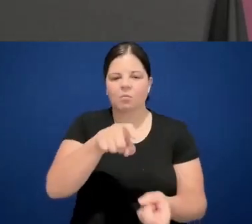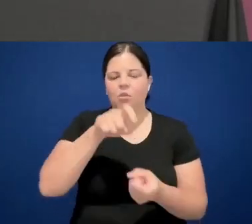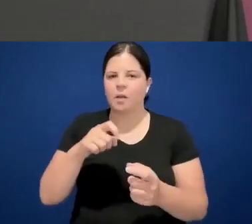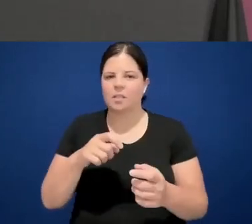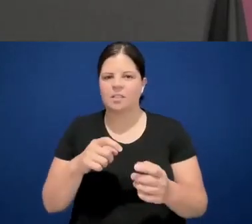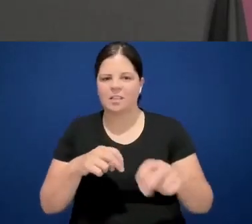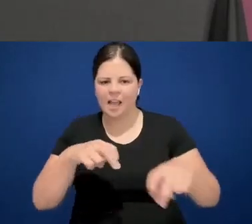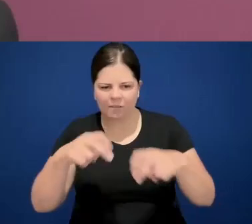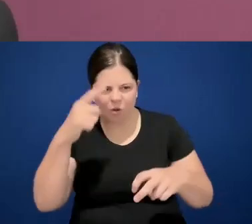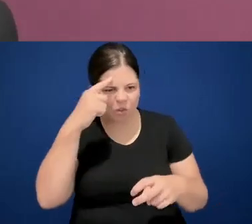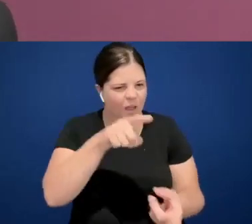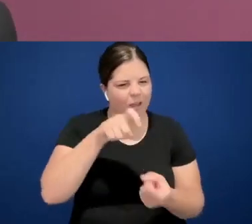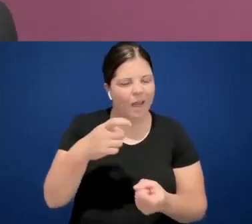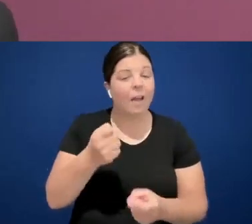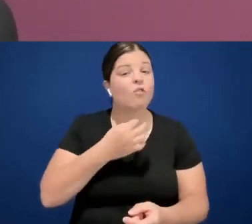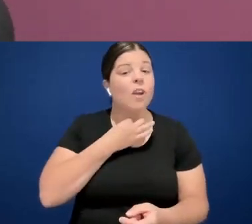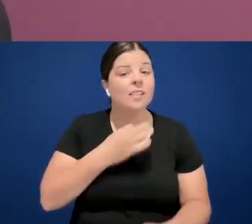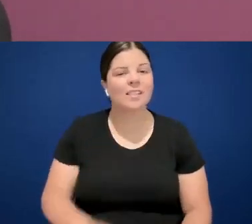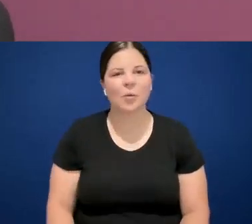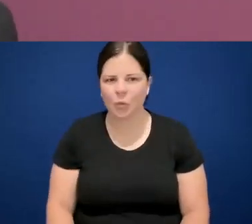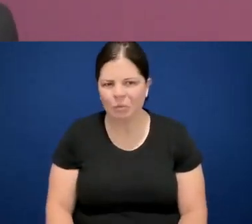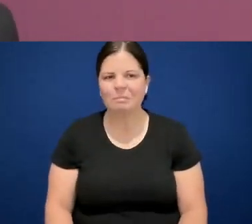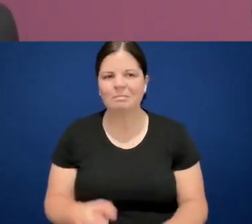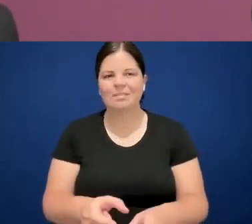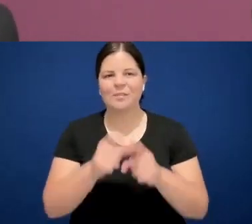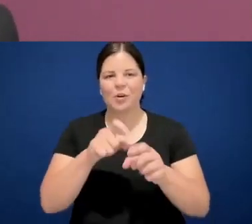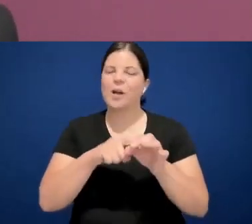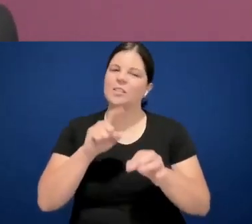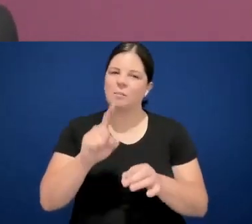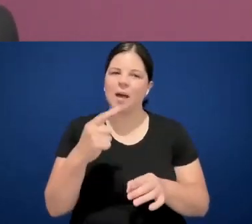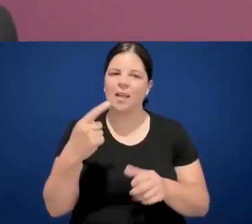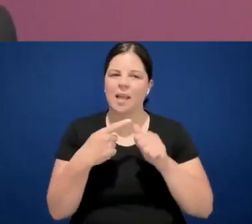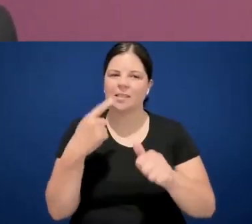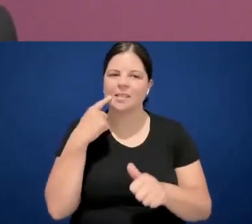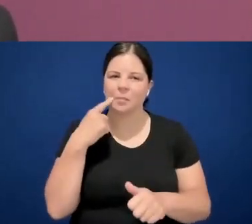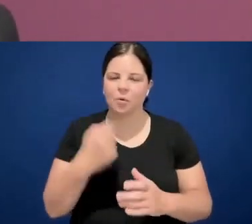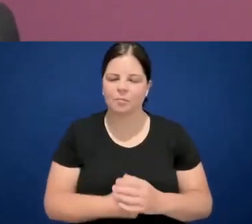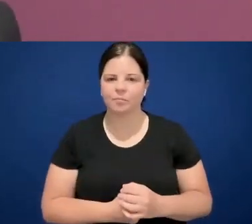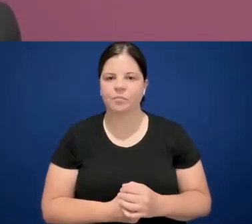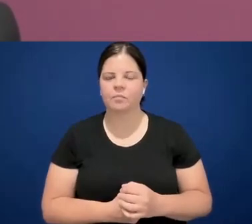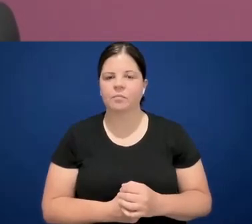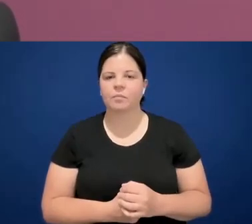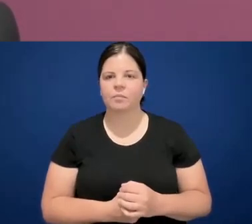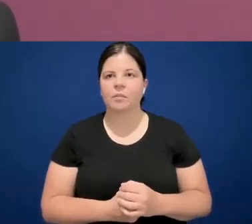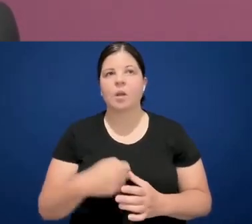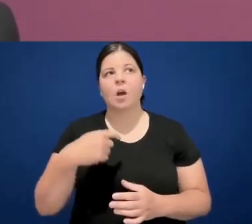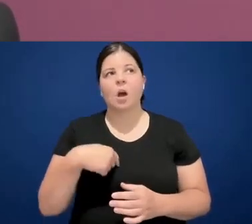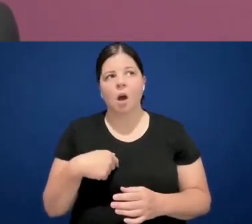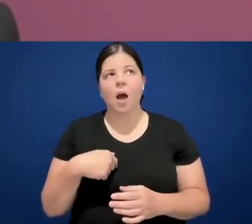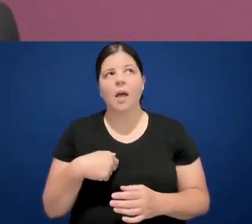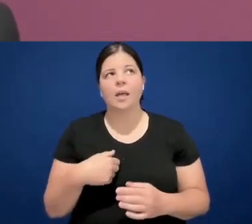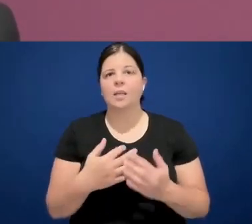Complex question. I think the answer's relatively simple though. I often talk about the risk